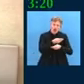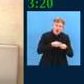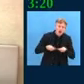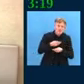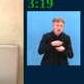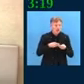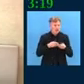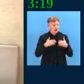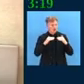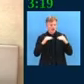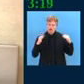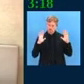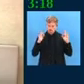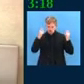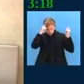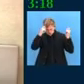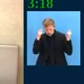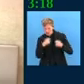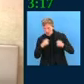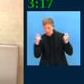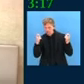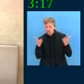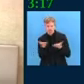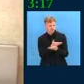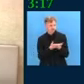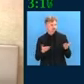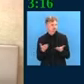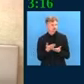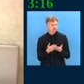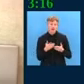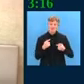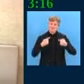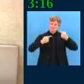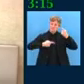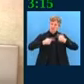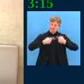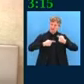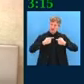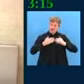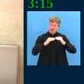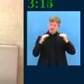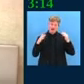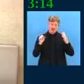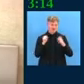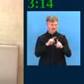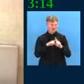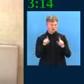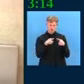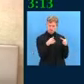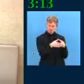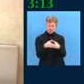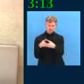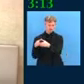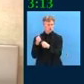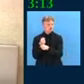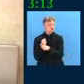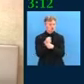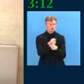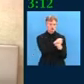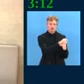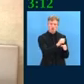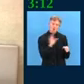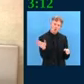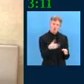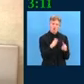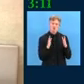respected. At political level, the political system guarantees the equal and proportional representations of sects based on equal division